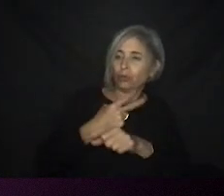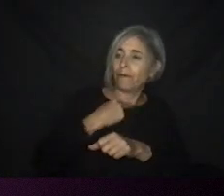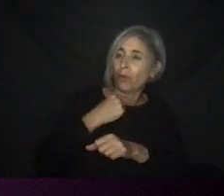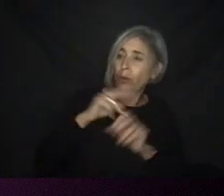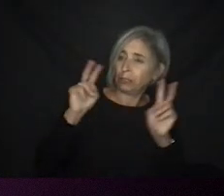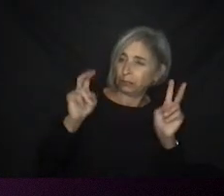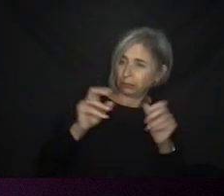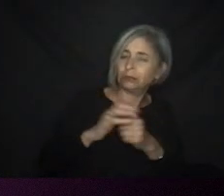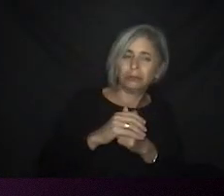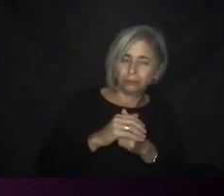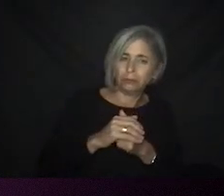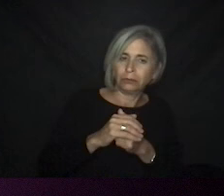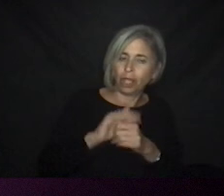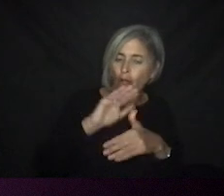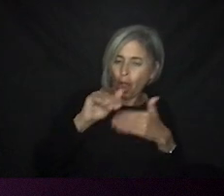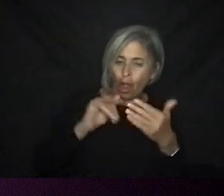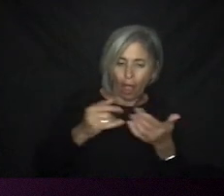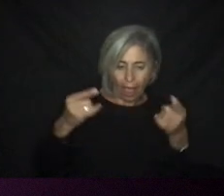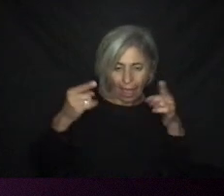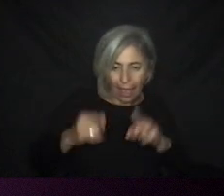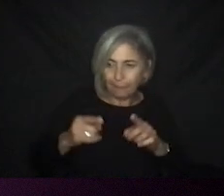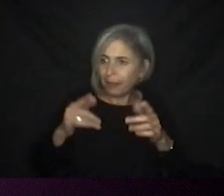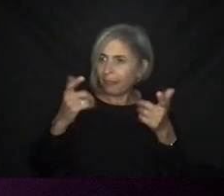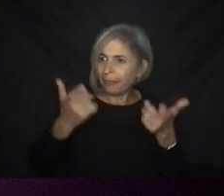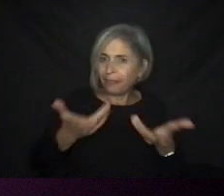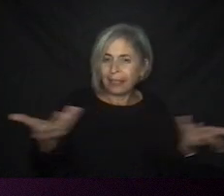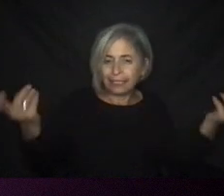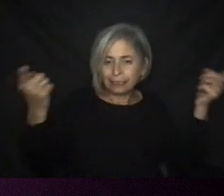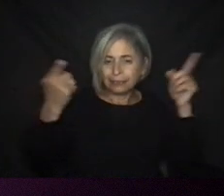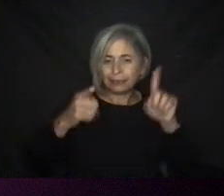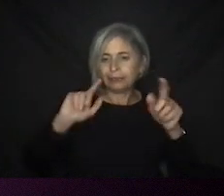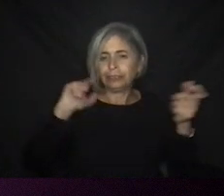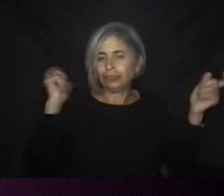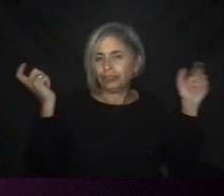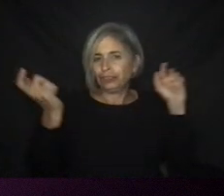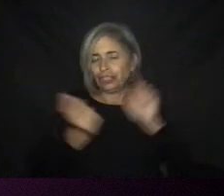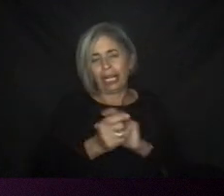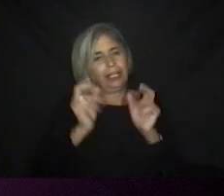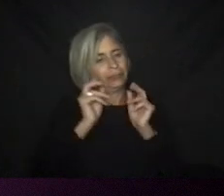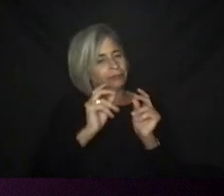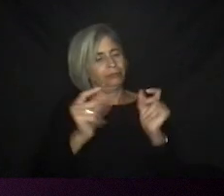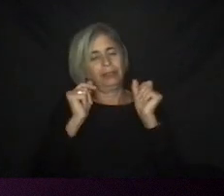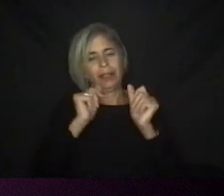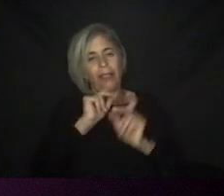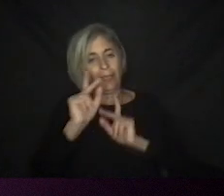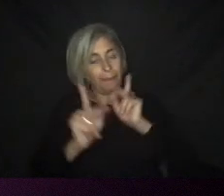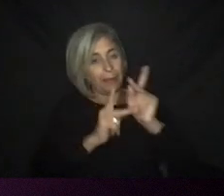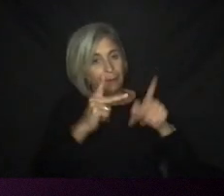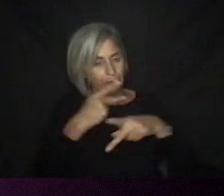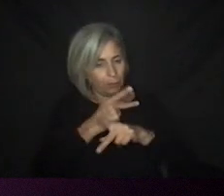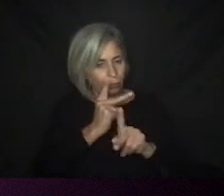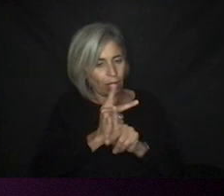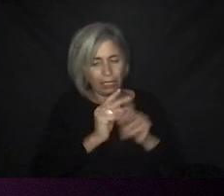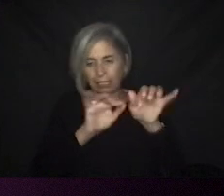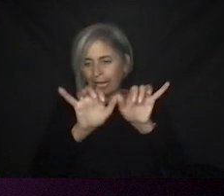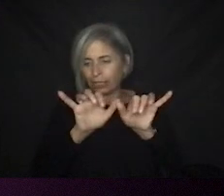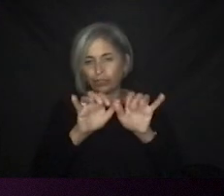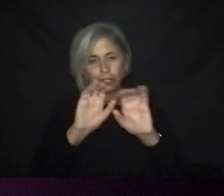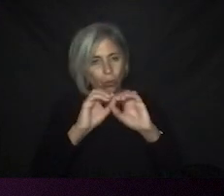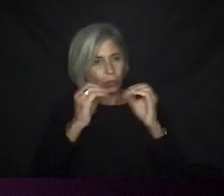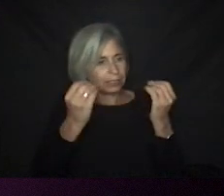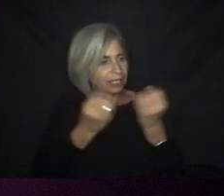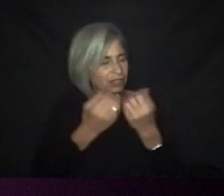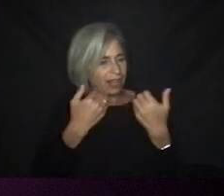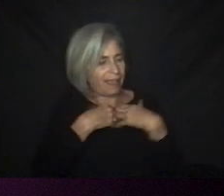voice, all of a sudden, things change. All of a sudden, the people in a product and an engineering organization